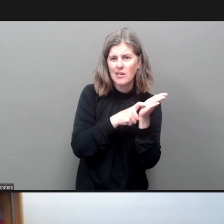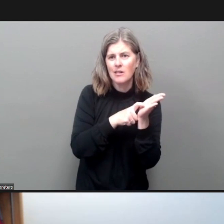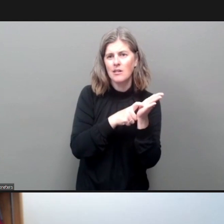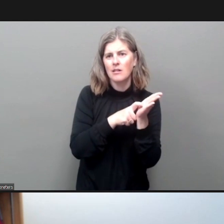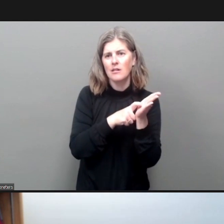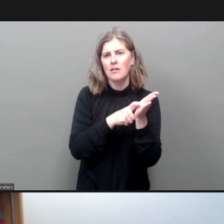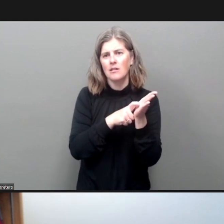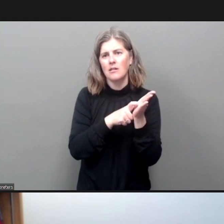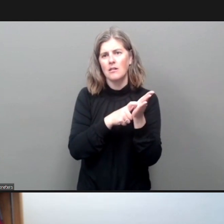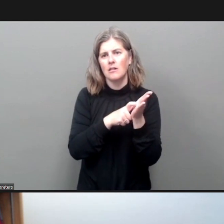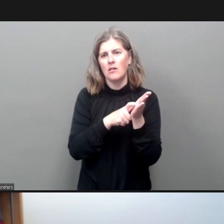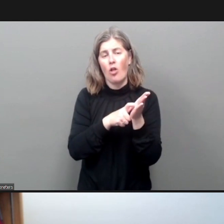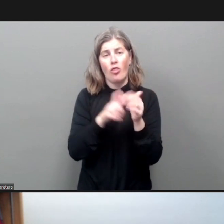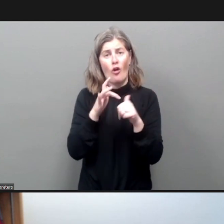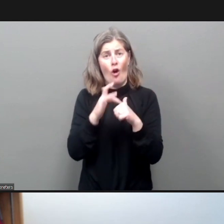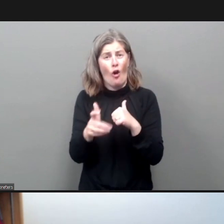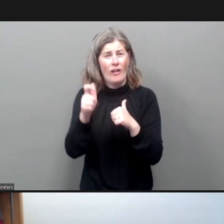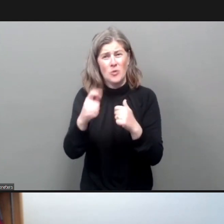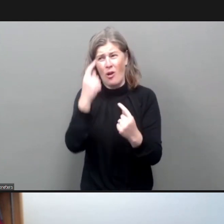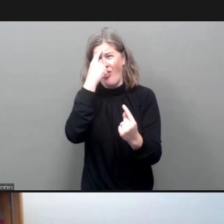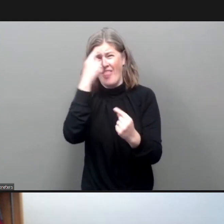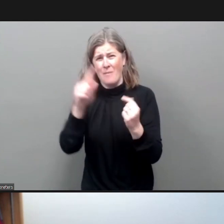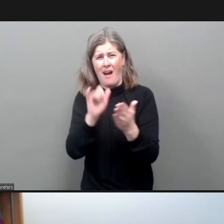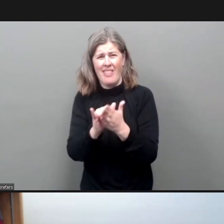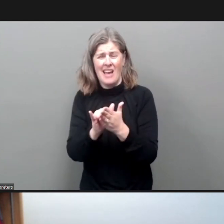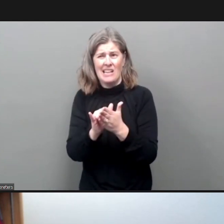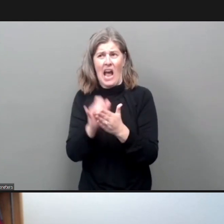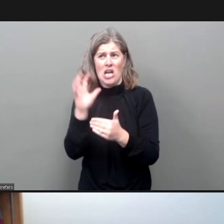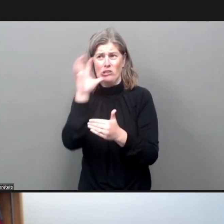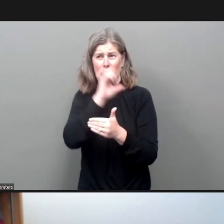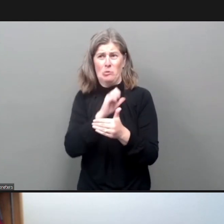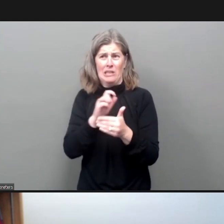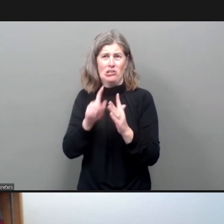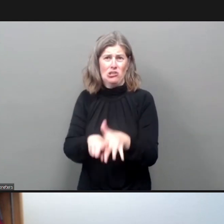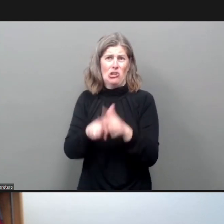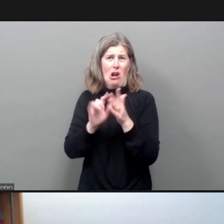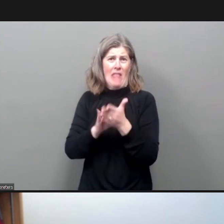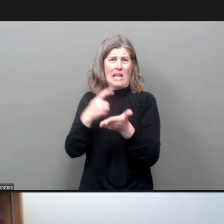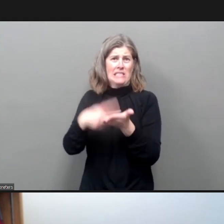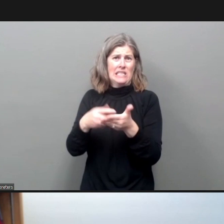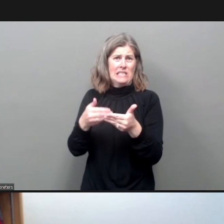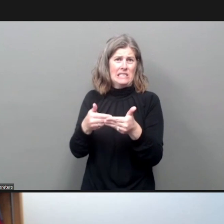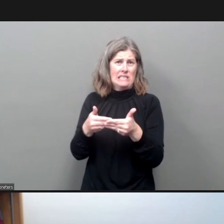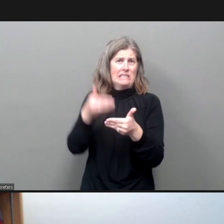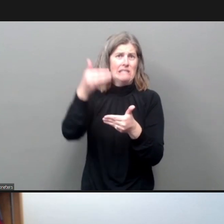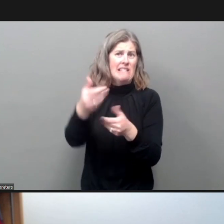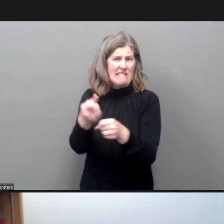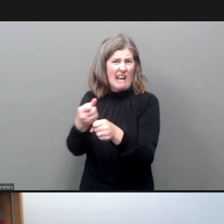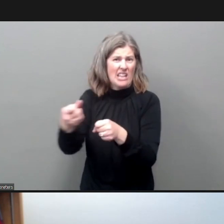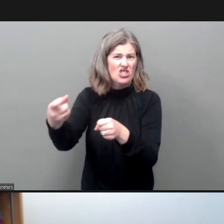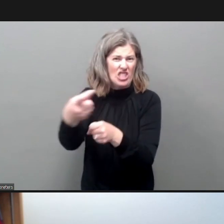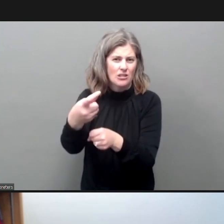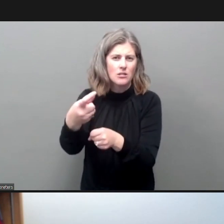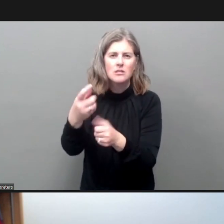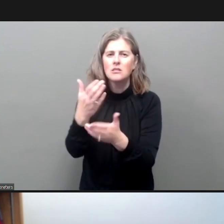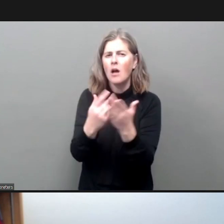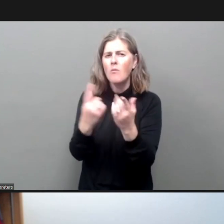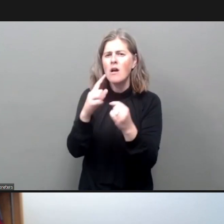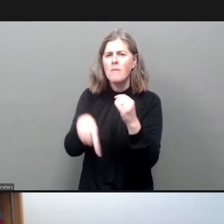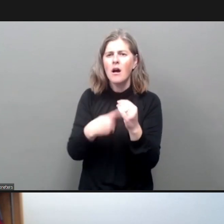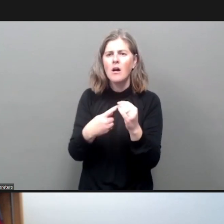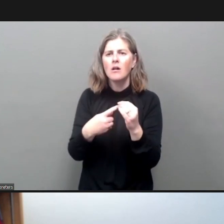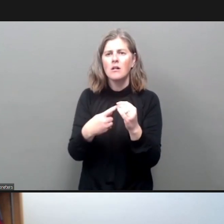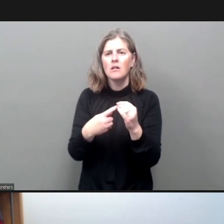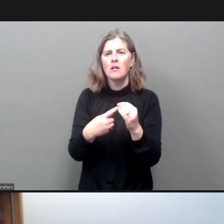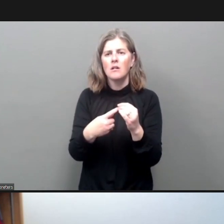so the earliest we'd even be thinking about that would be, I assume, for the next school year. There are questions about, well, are